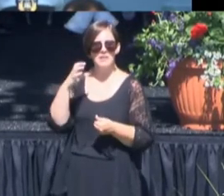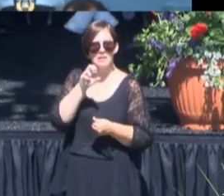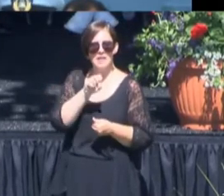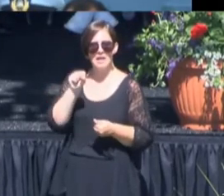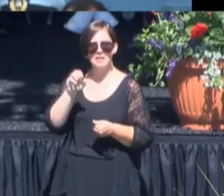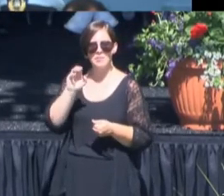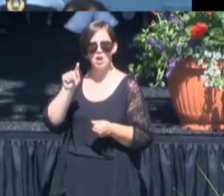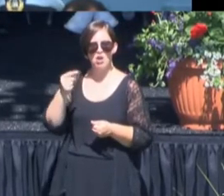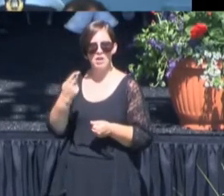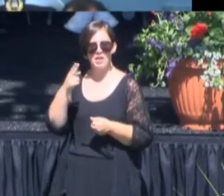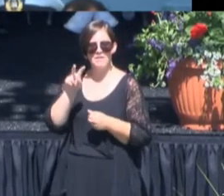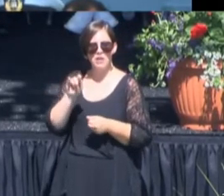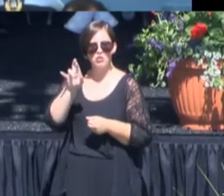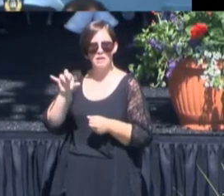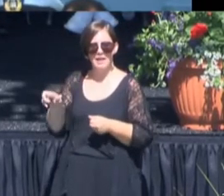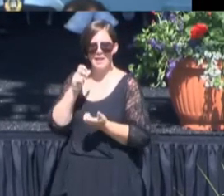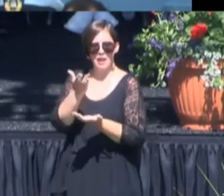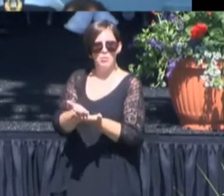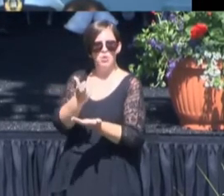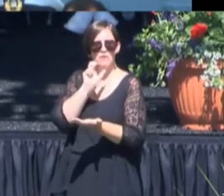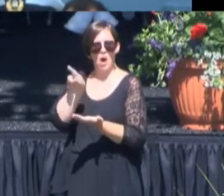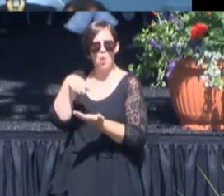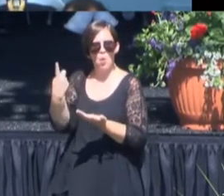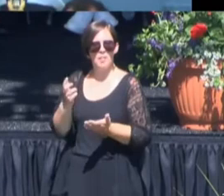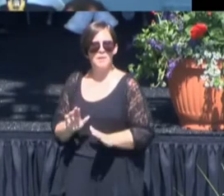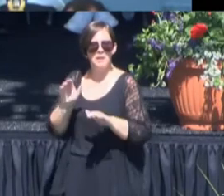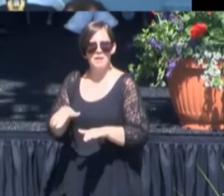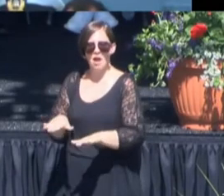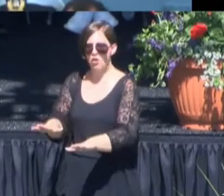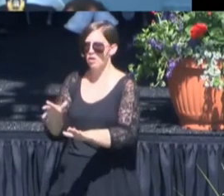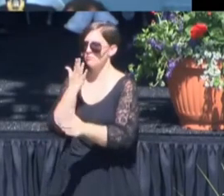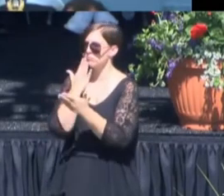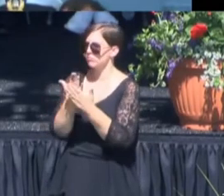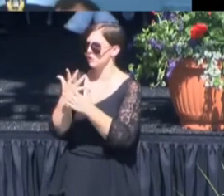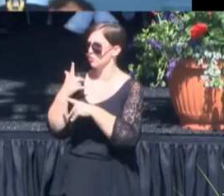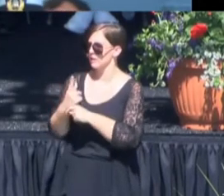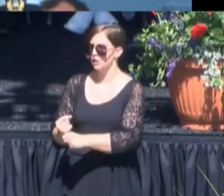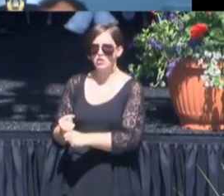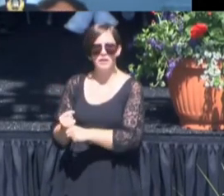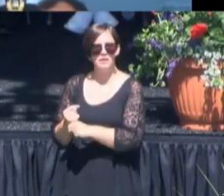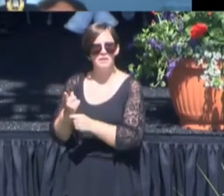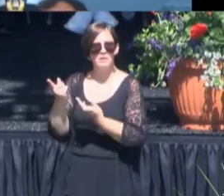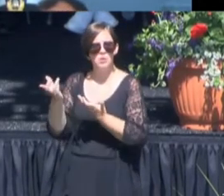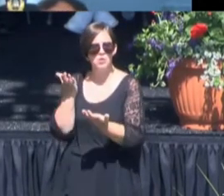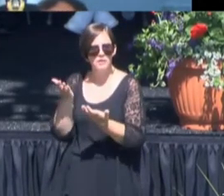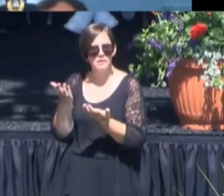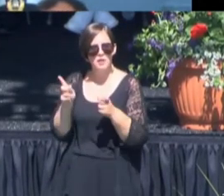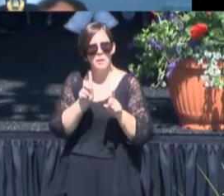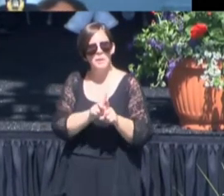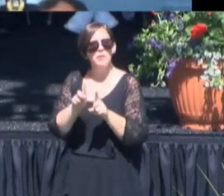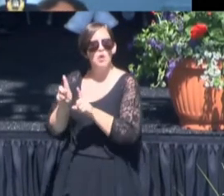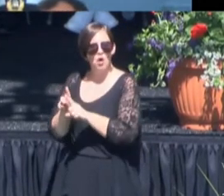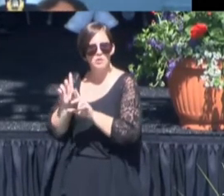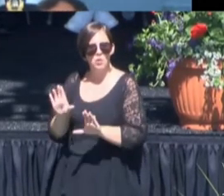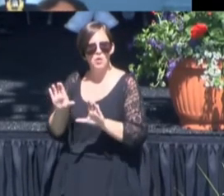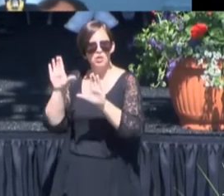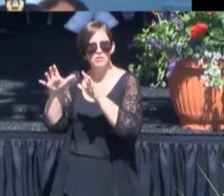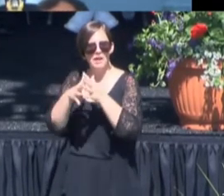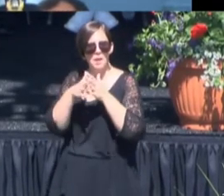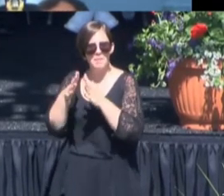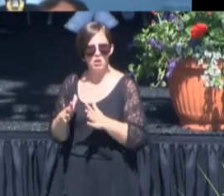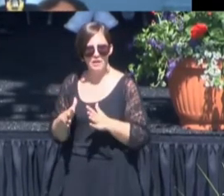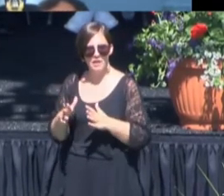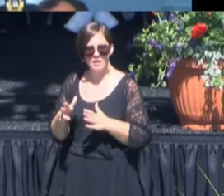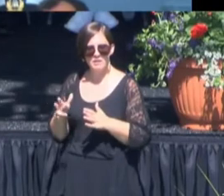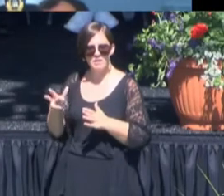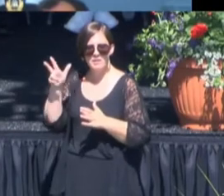Victory, where he proved to not only be a mariner in the finest tradition of your service, but also a great American listening to